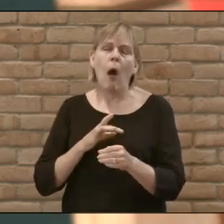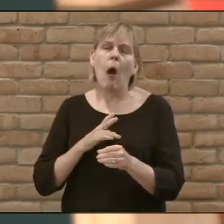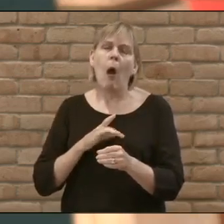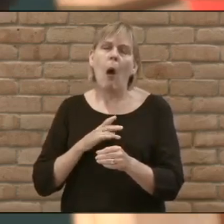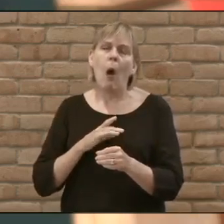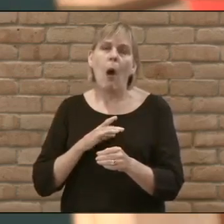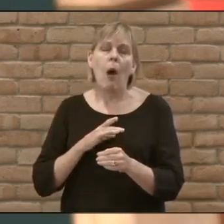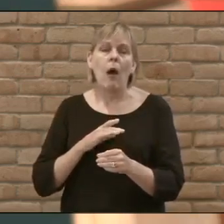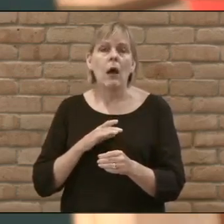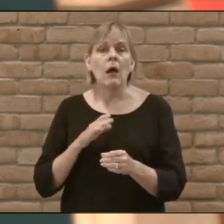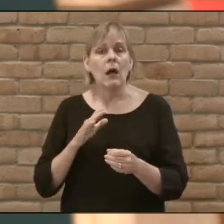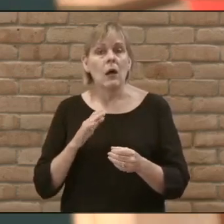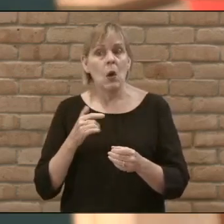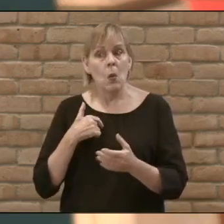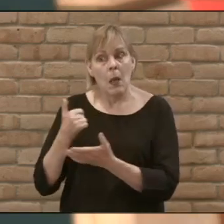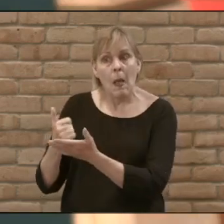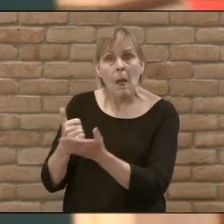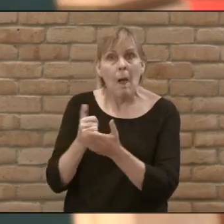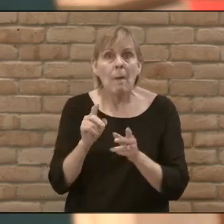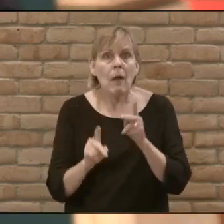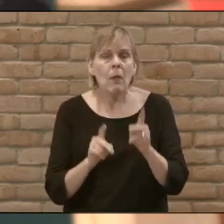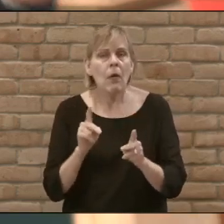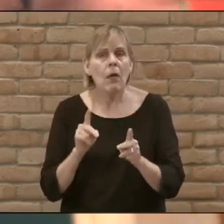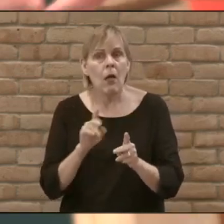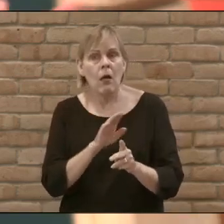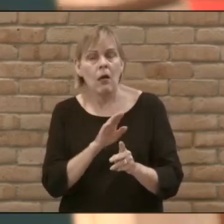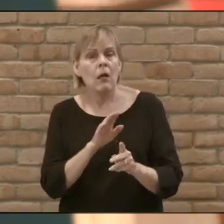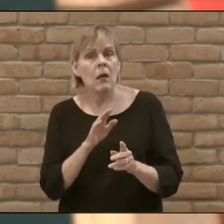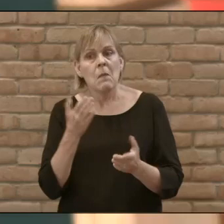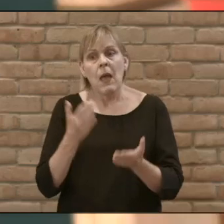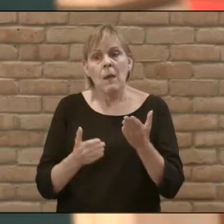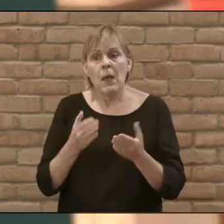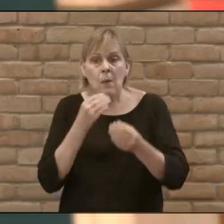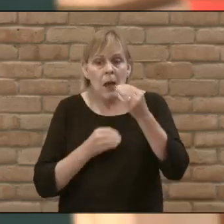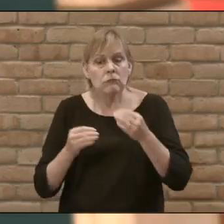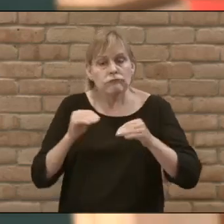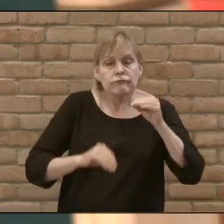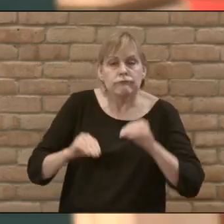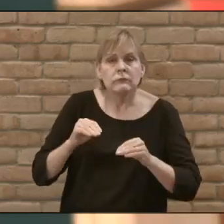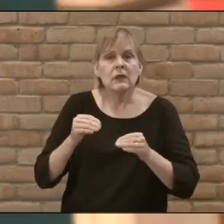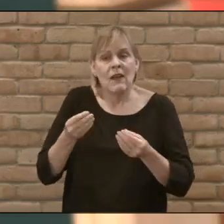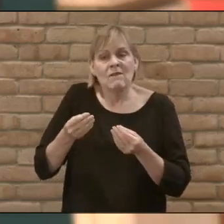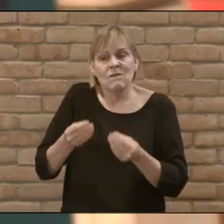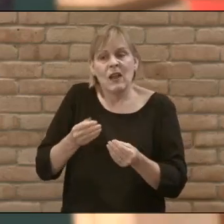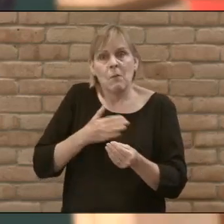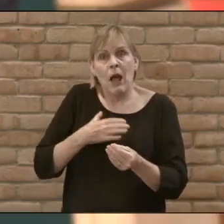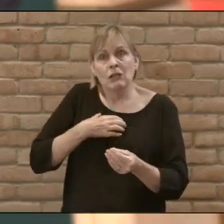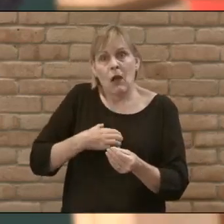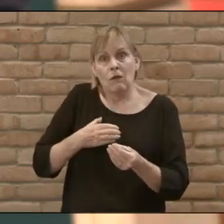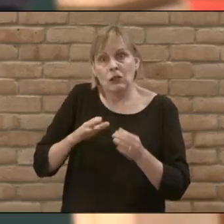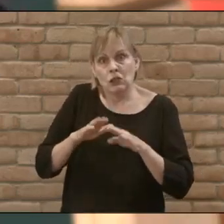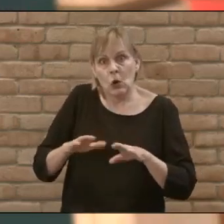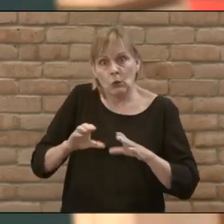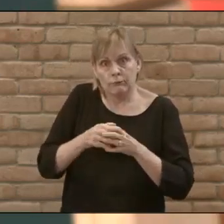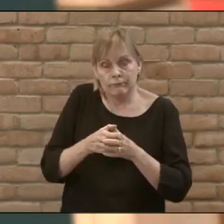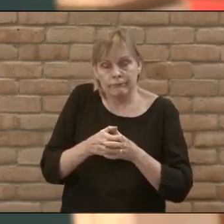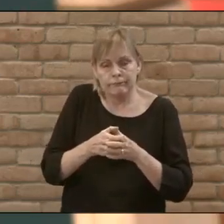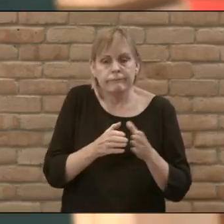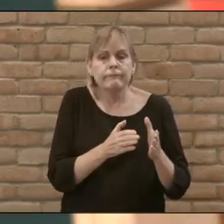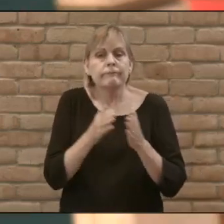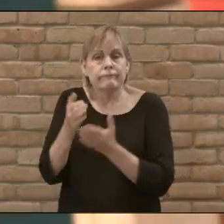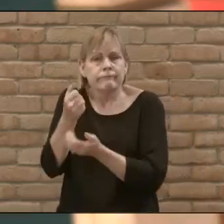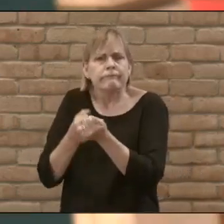past ourselves to the needs of others Whether that's packing meals through Feed My Starving Children Whether it's